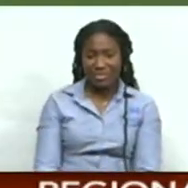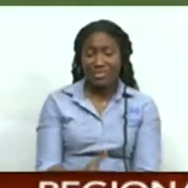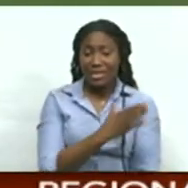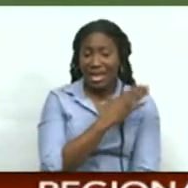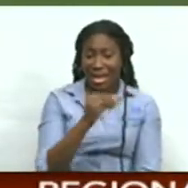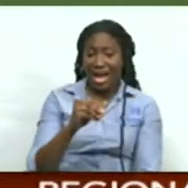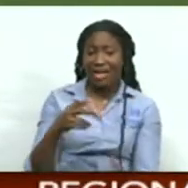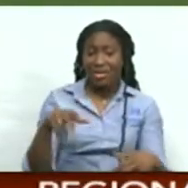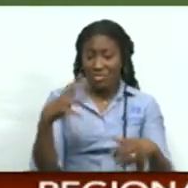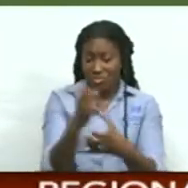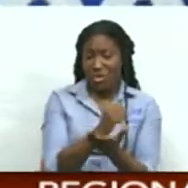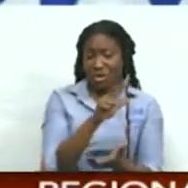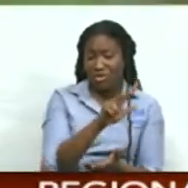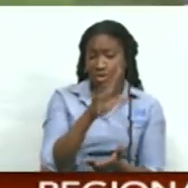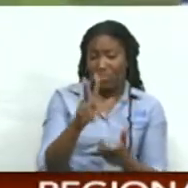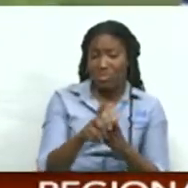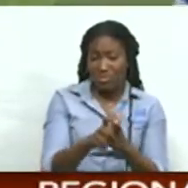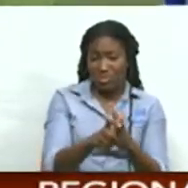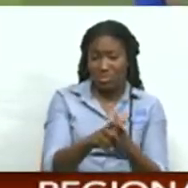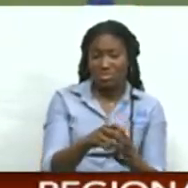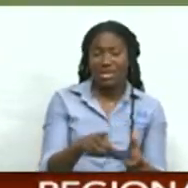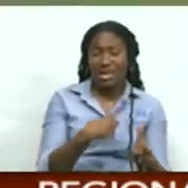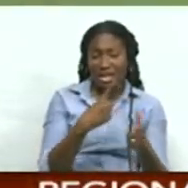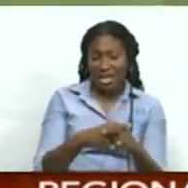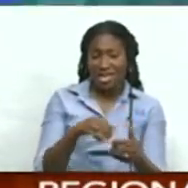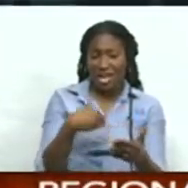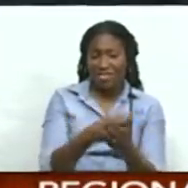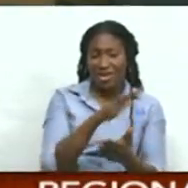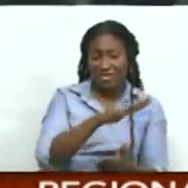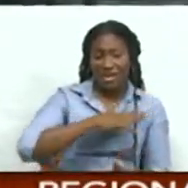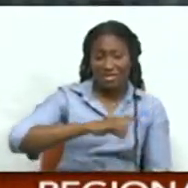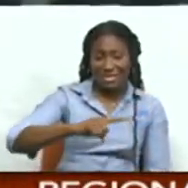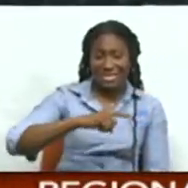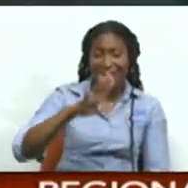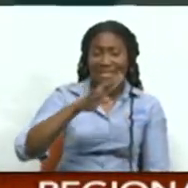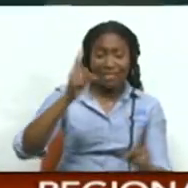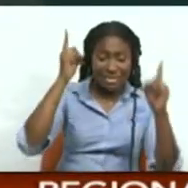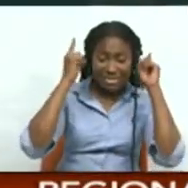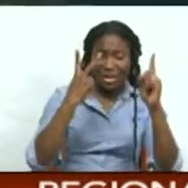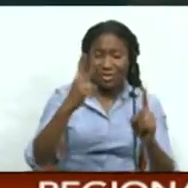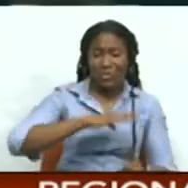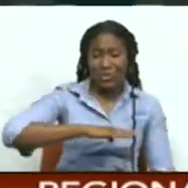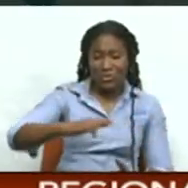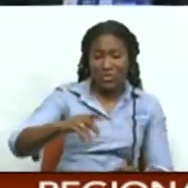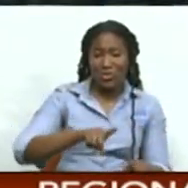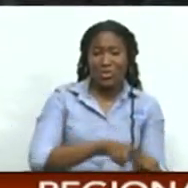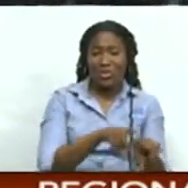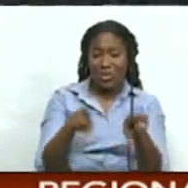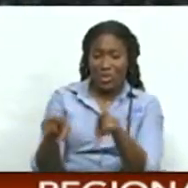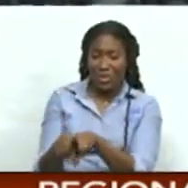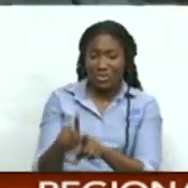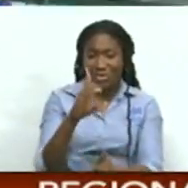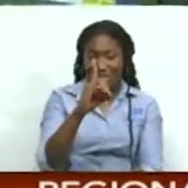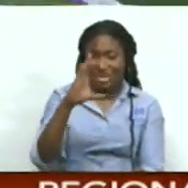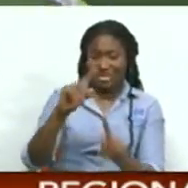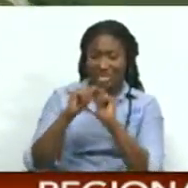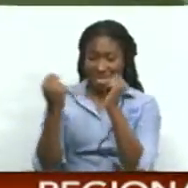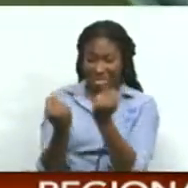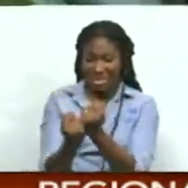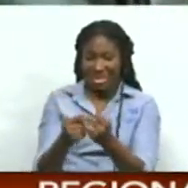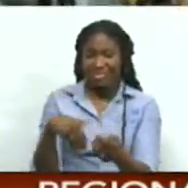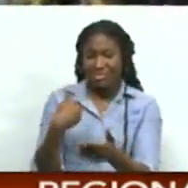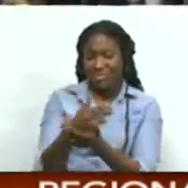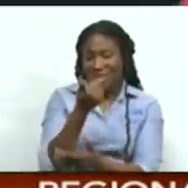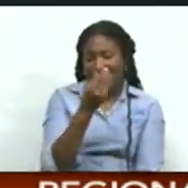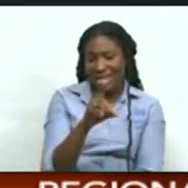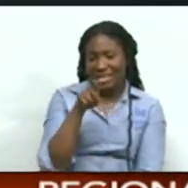half-ton. His 55-run knock included 5 sixes and 2 fours and made the chase a breeze, the Capitals getting there in 18.1 overs,